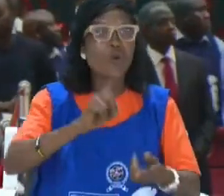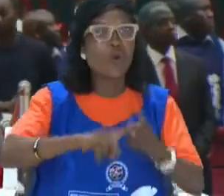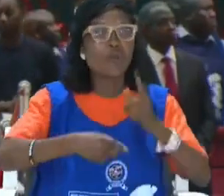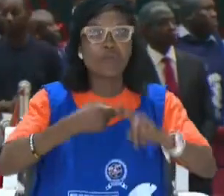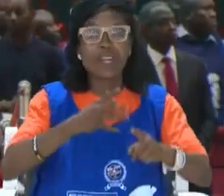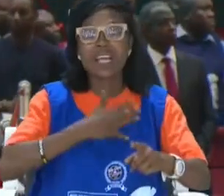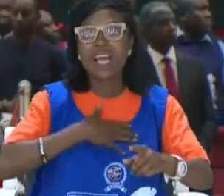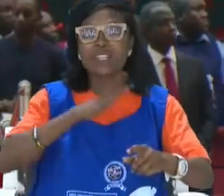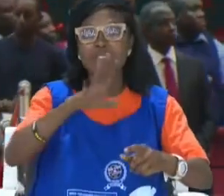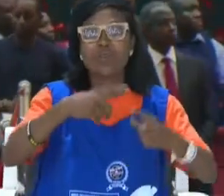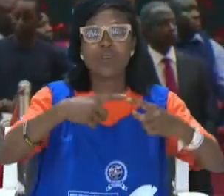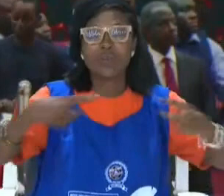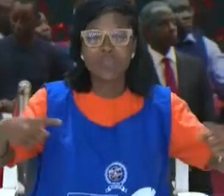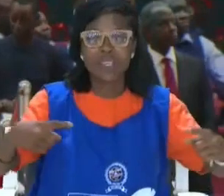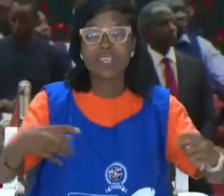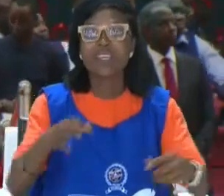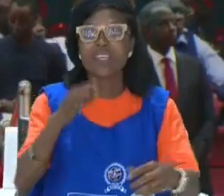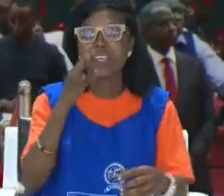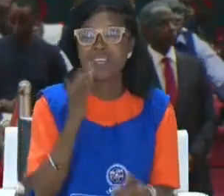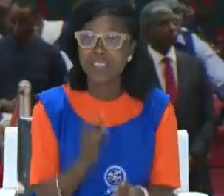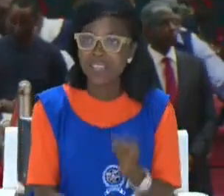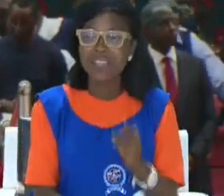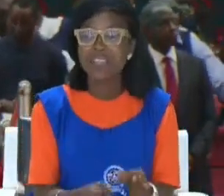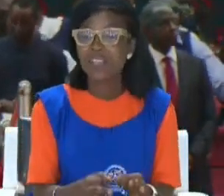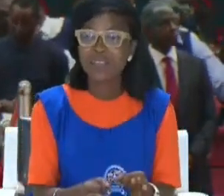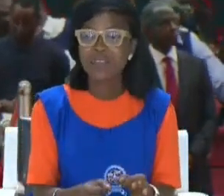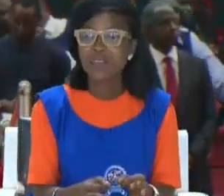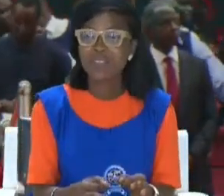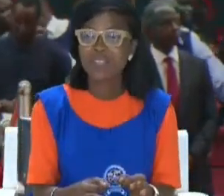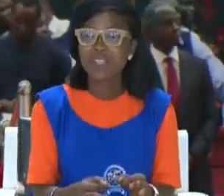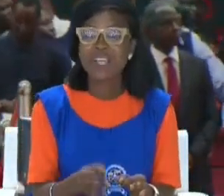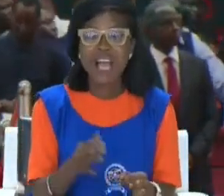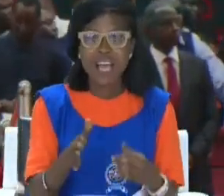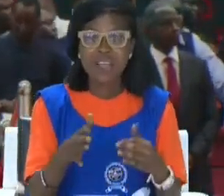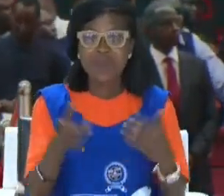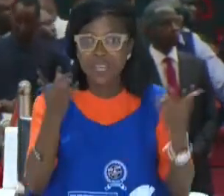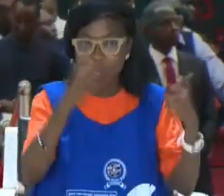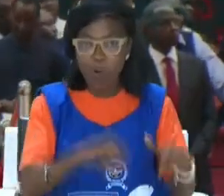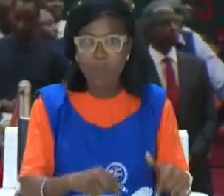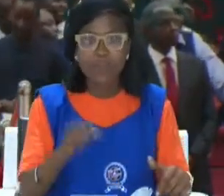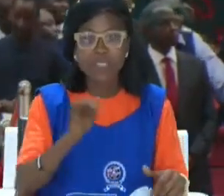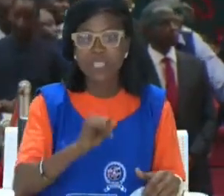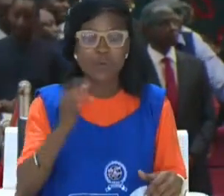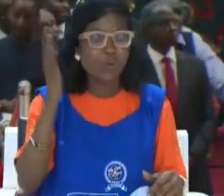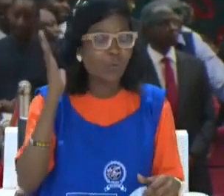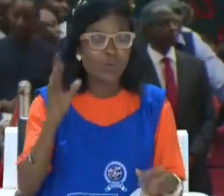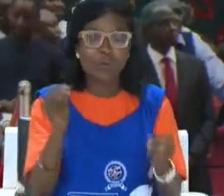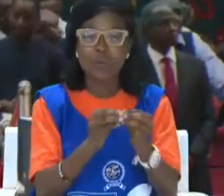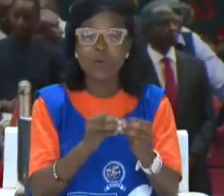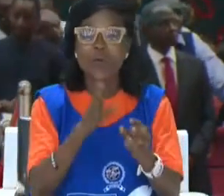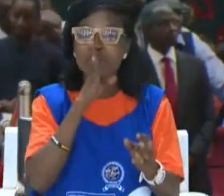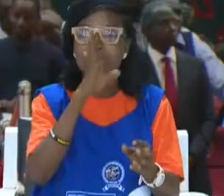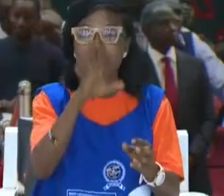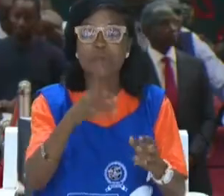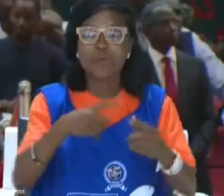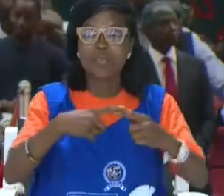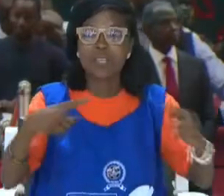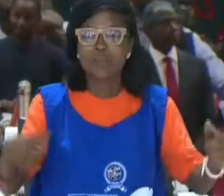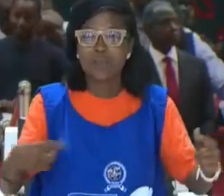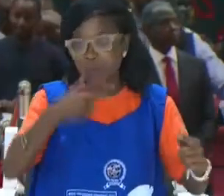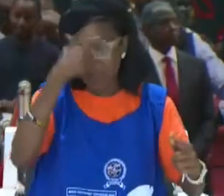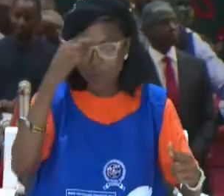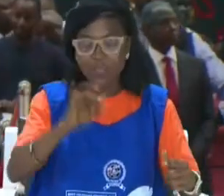If they come, before they leave, they will no longer be your enemies, because they'll be grateful to you for bringing them